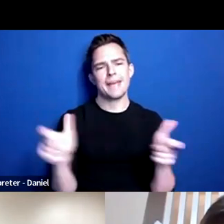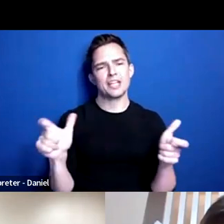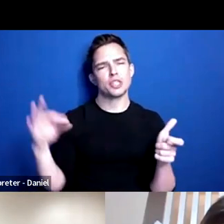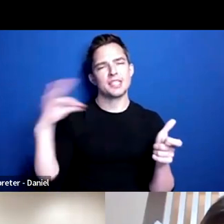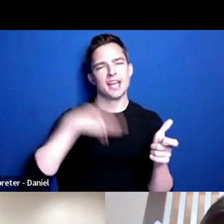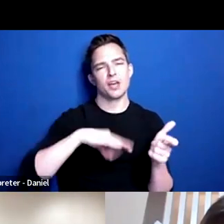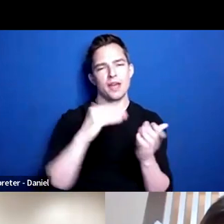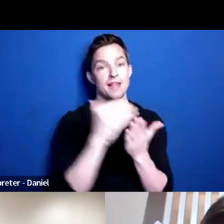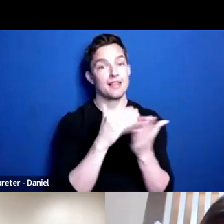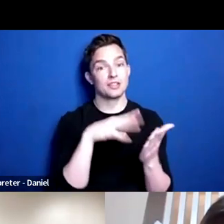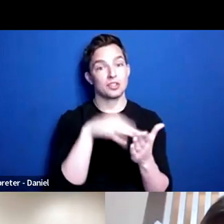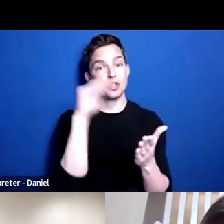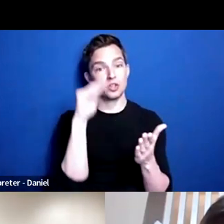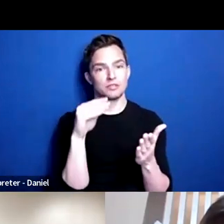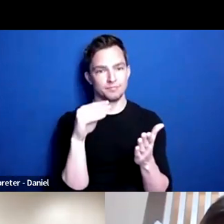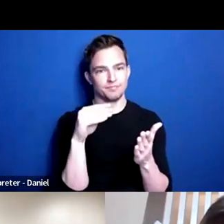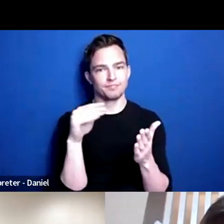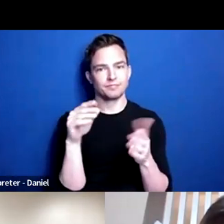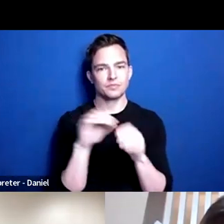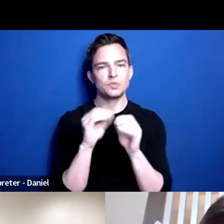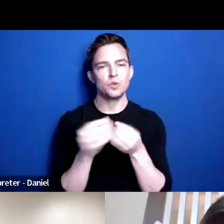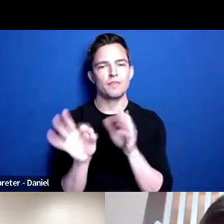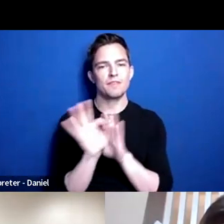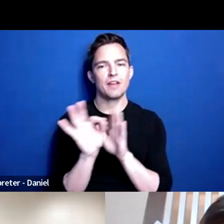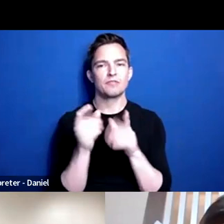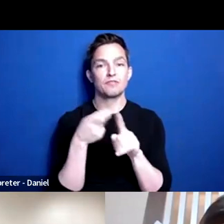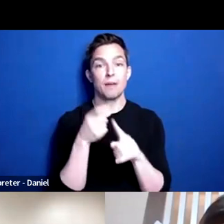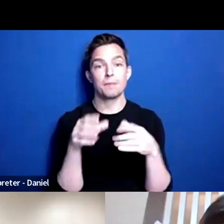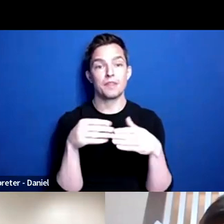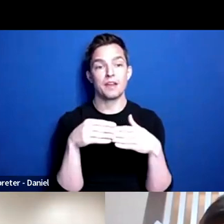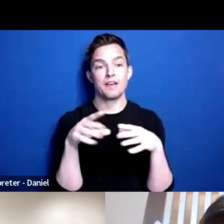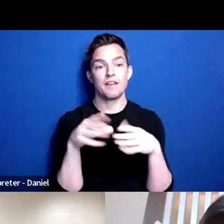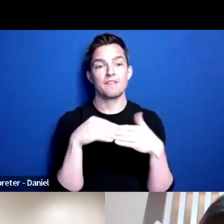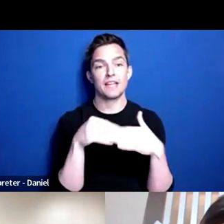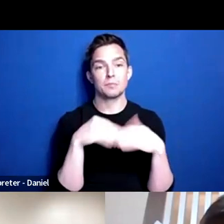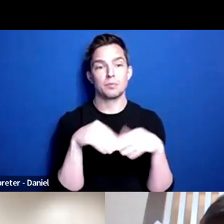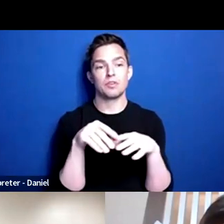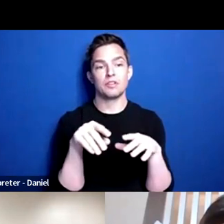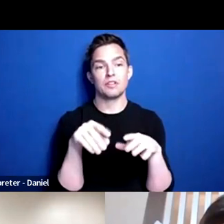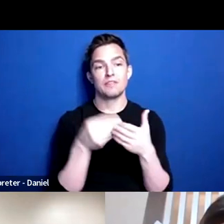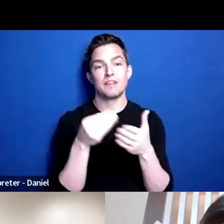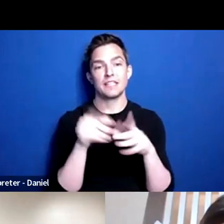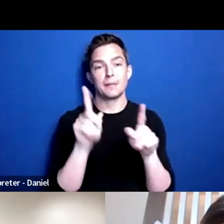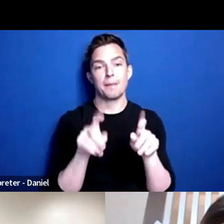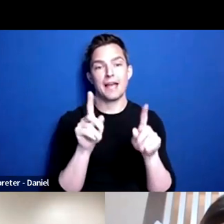lessons the organization learned from the flexible funding pilot project?